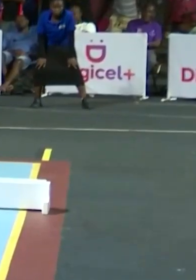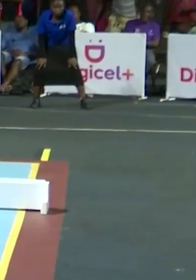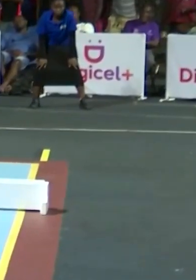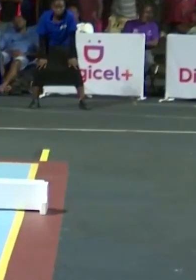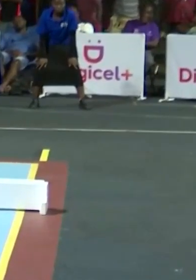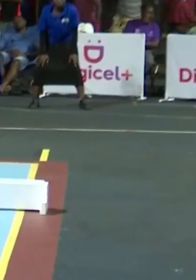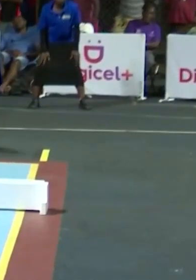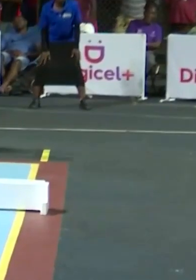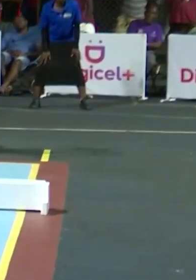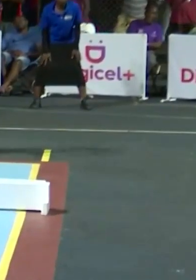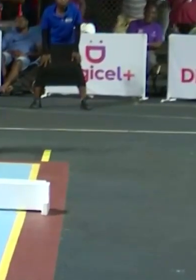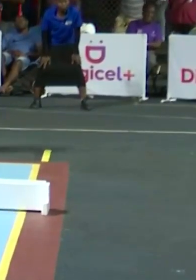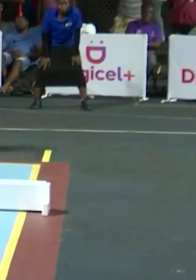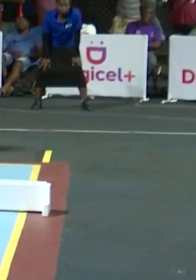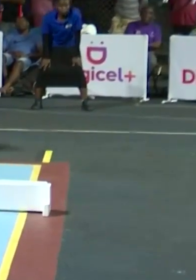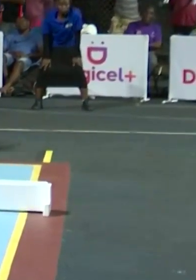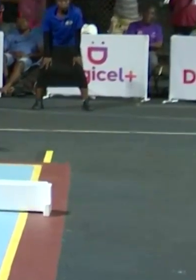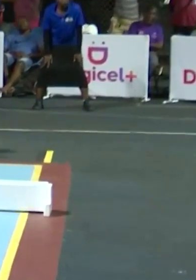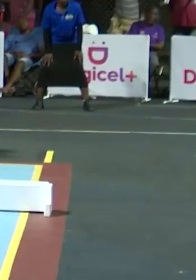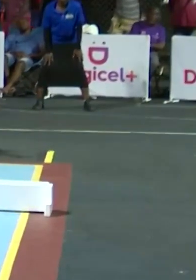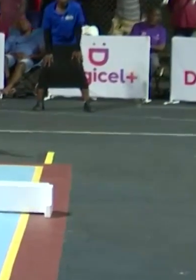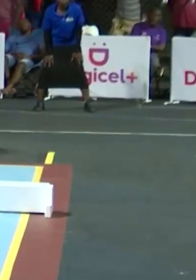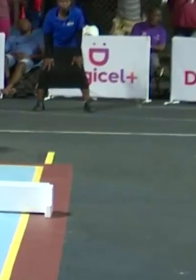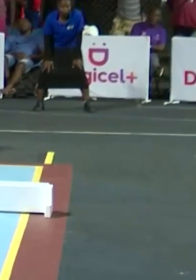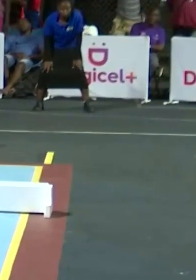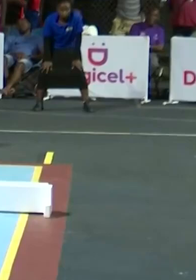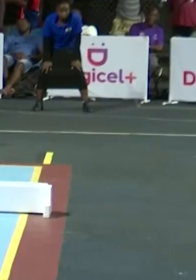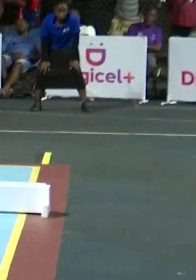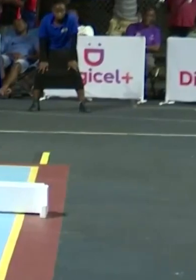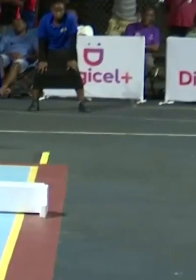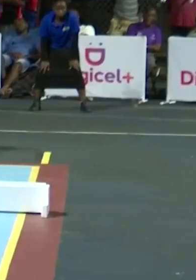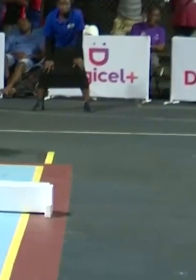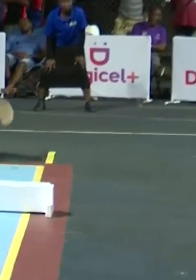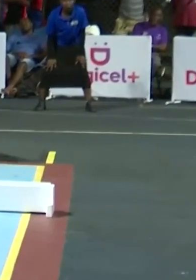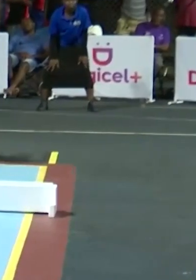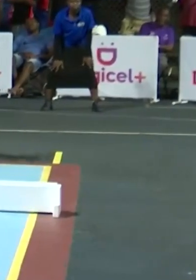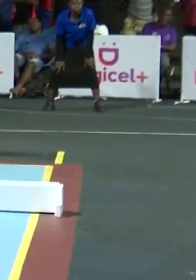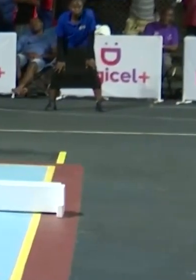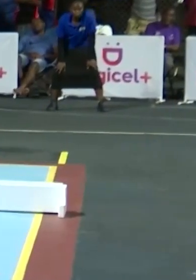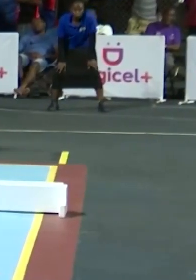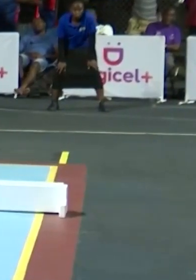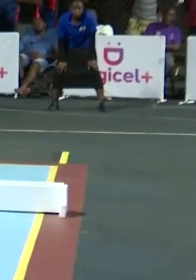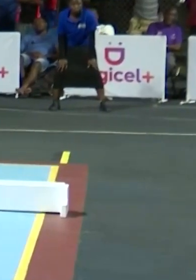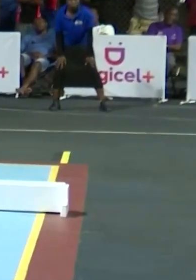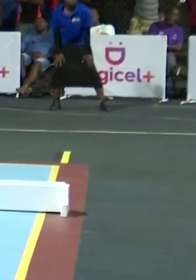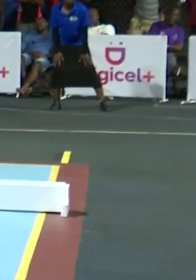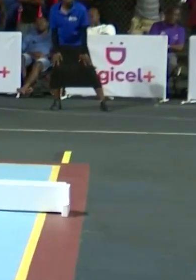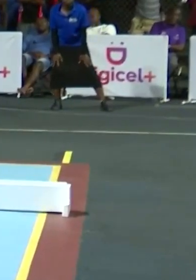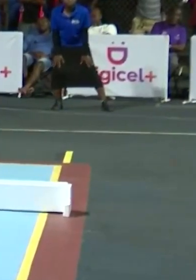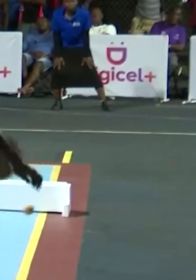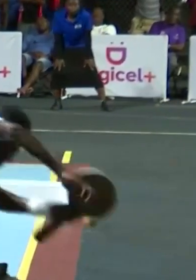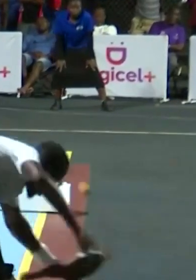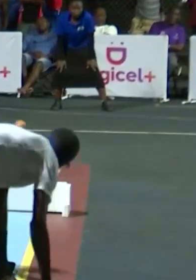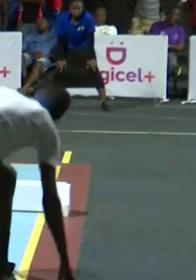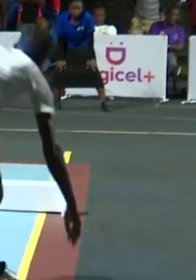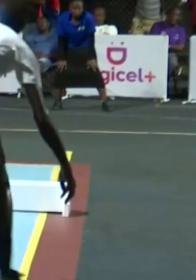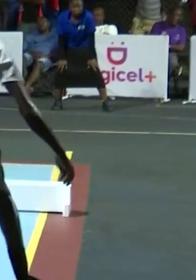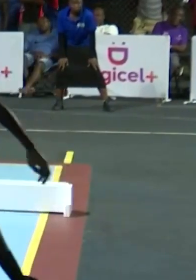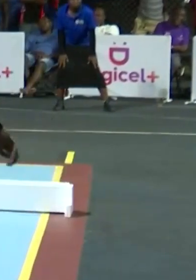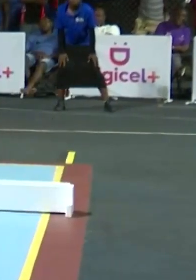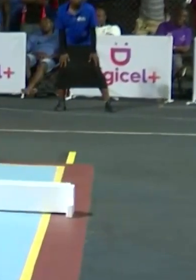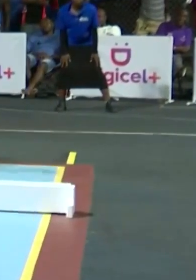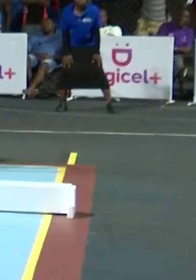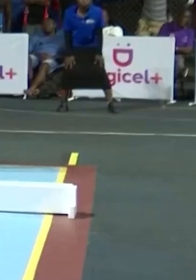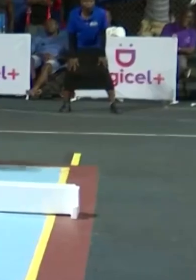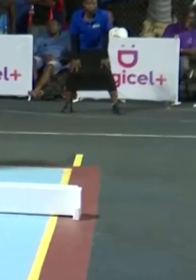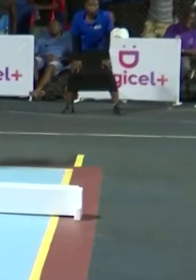going shot for shot, dragging the ball low. The pace was quick fire, switching the pace and the shots before someone would get the breakthrough.